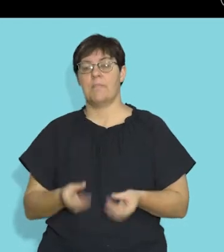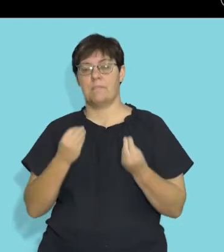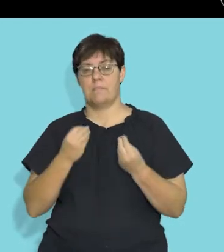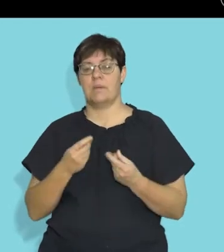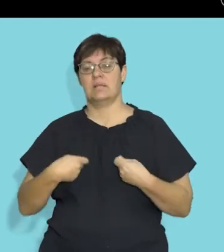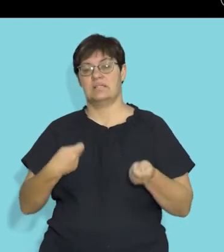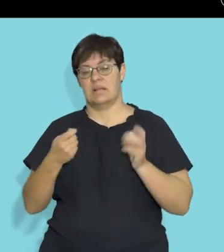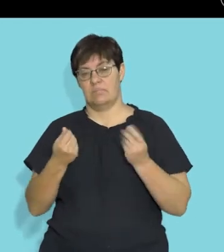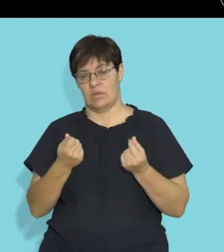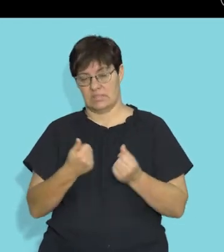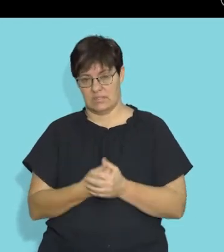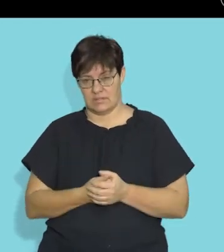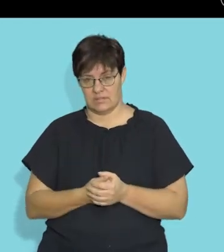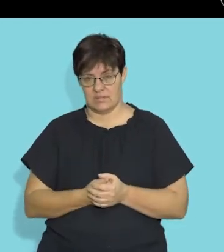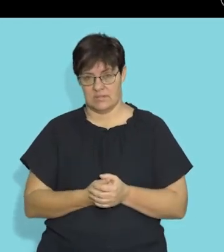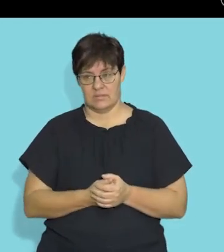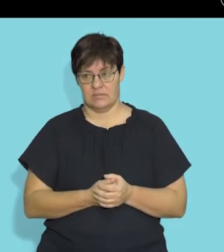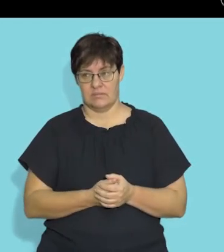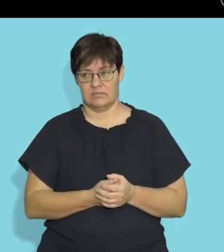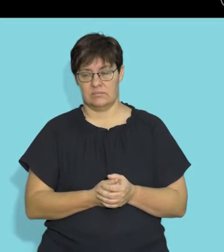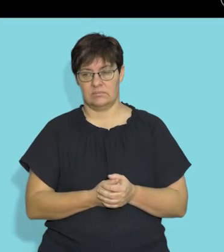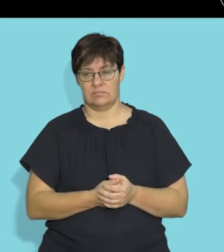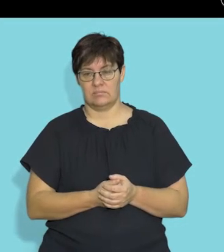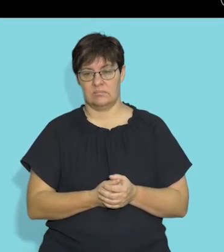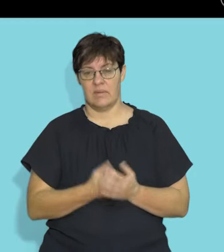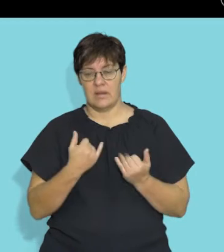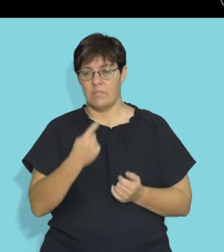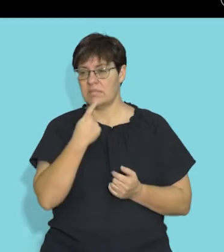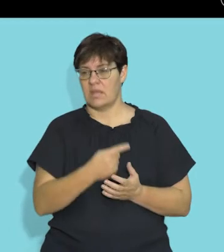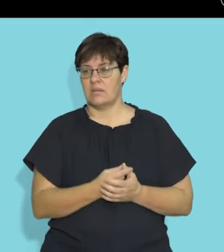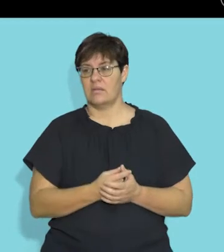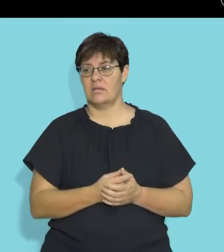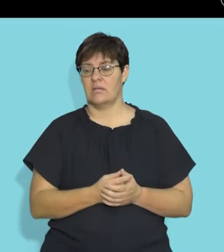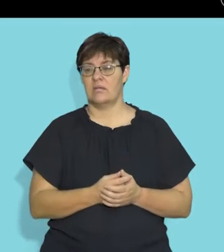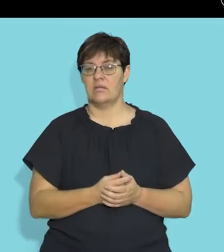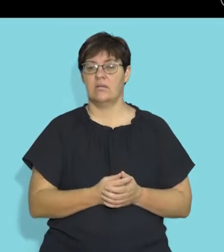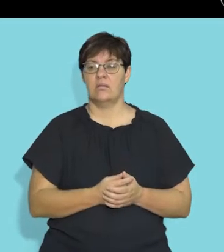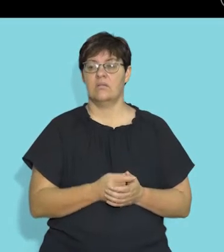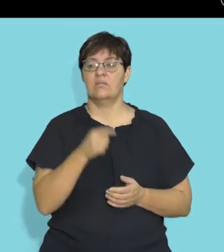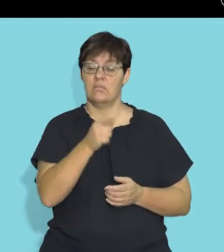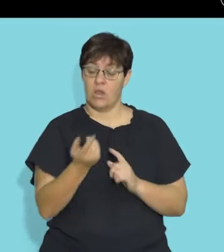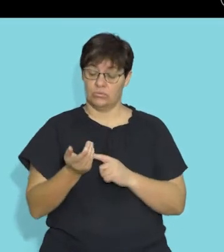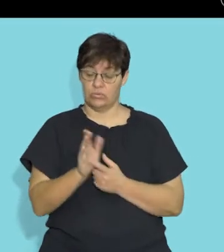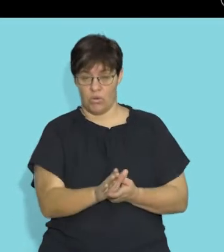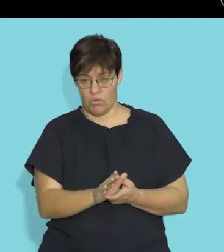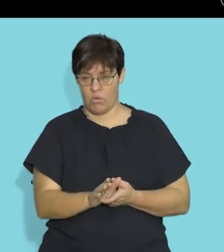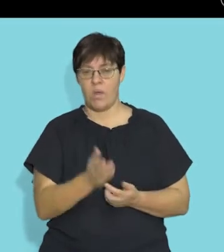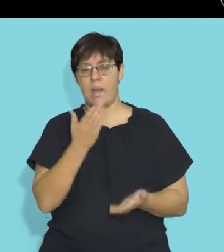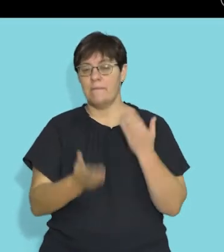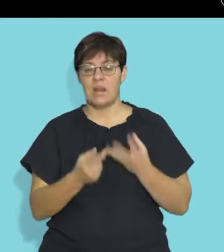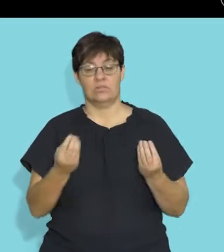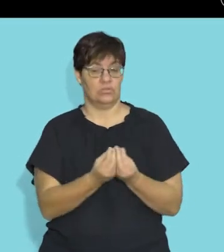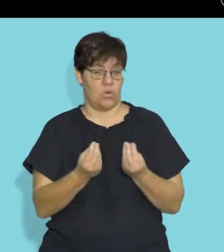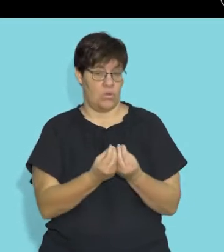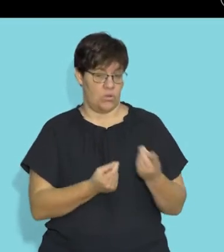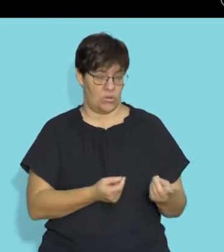my selling price. Okay, so now I say, I'm told physical stock take showed me, that was my balance of